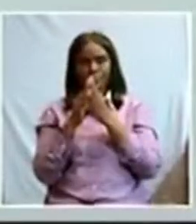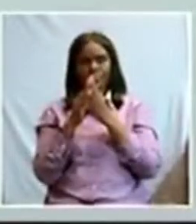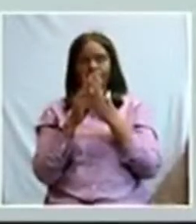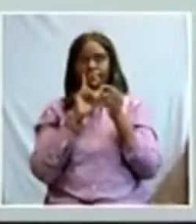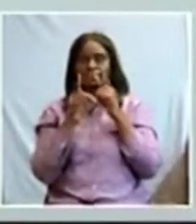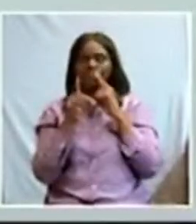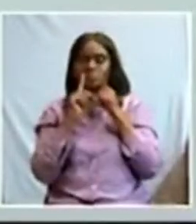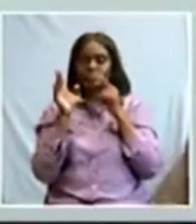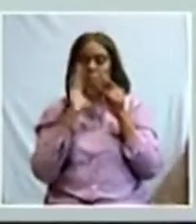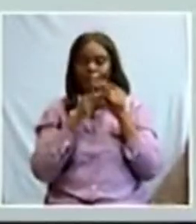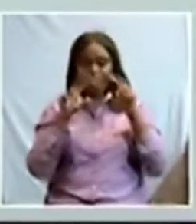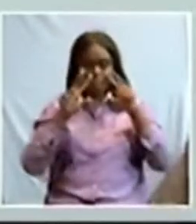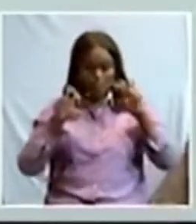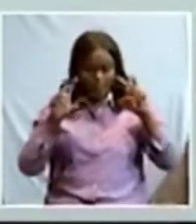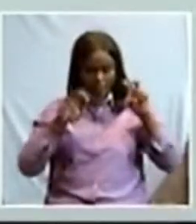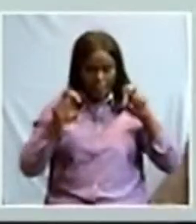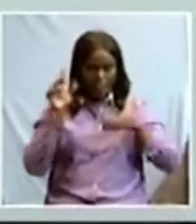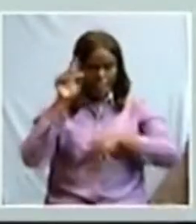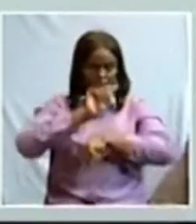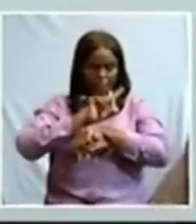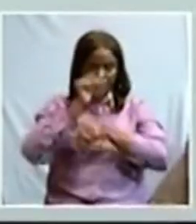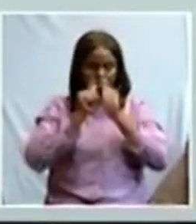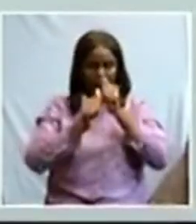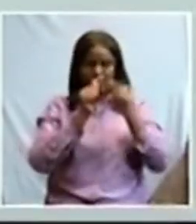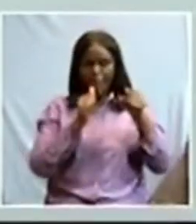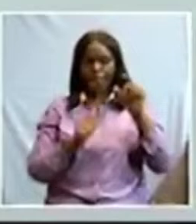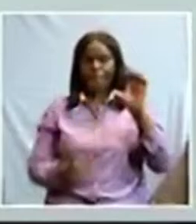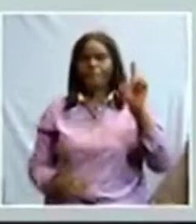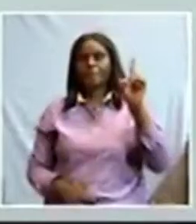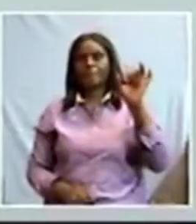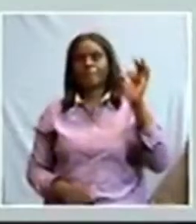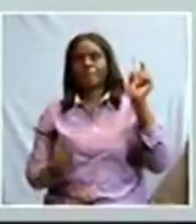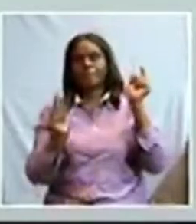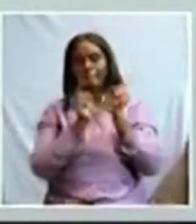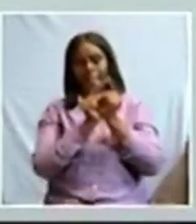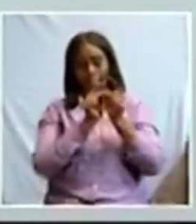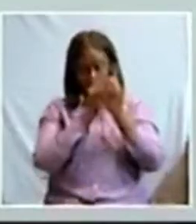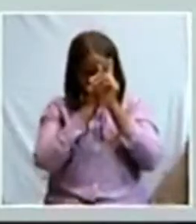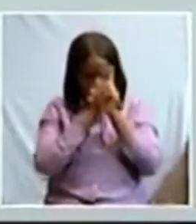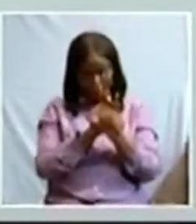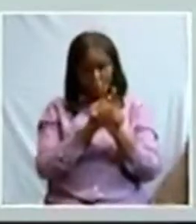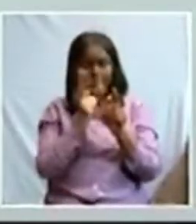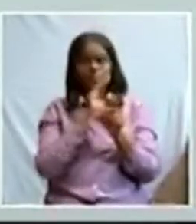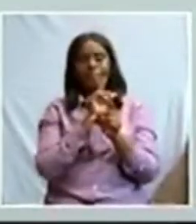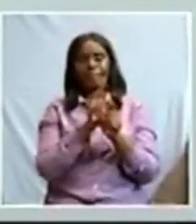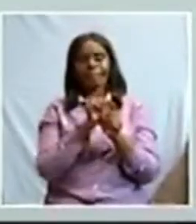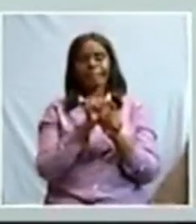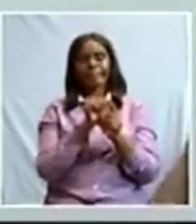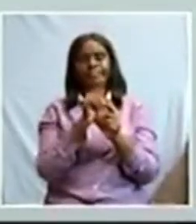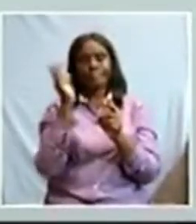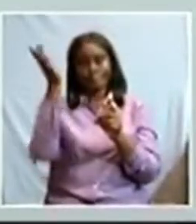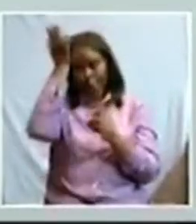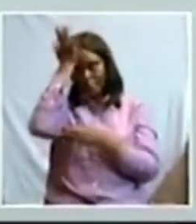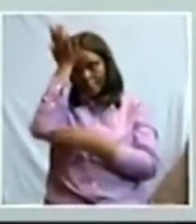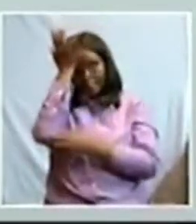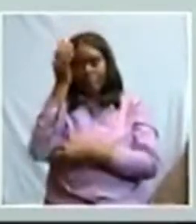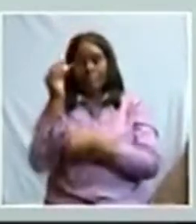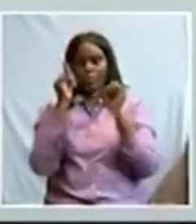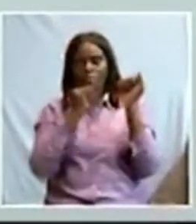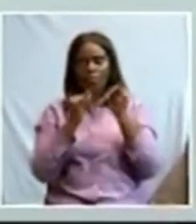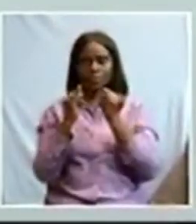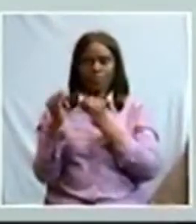it. Check the day from which the CDF committee makes a decision to the day of